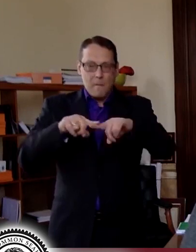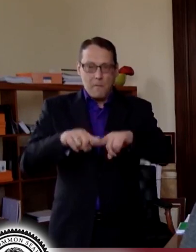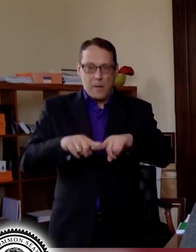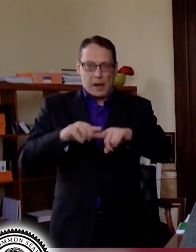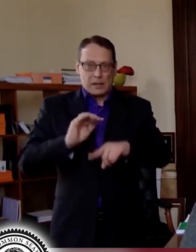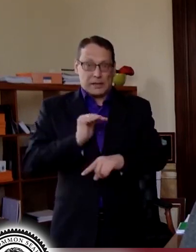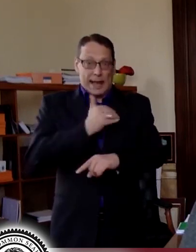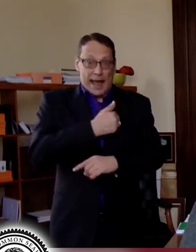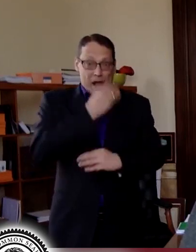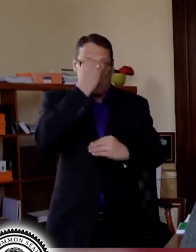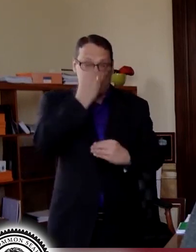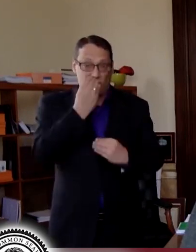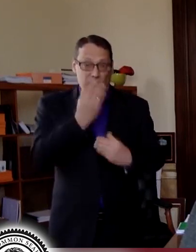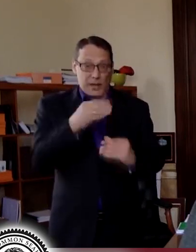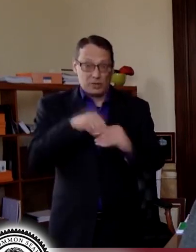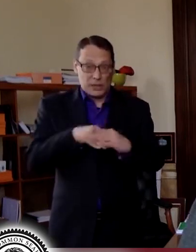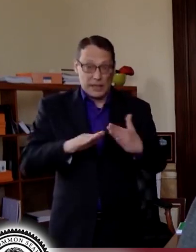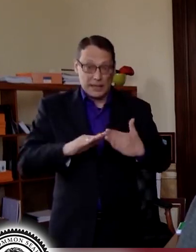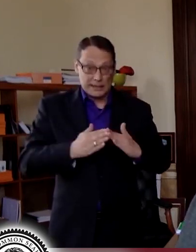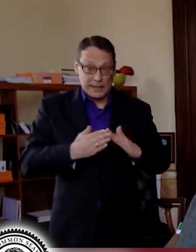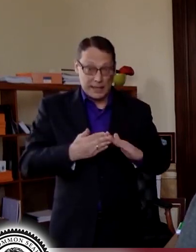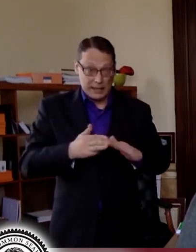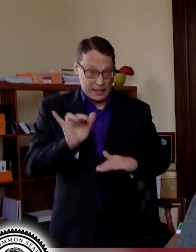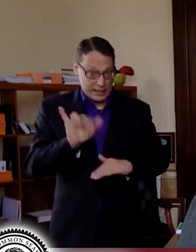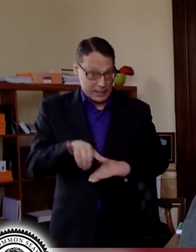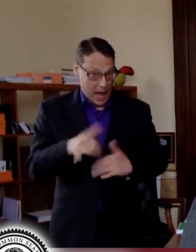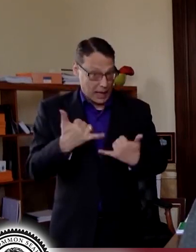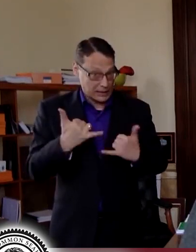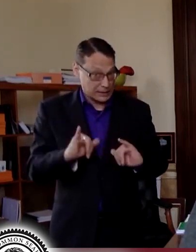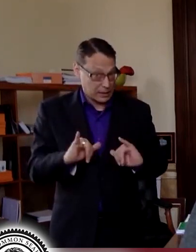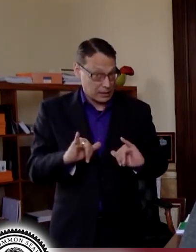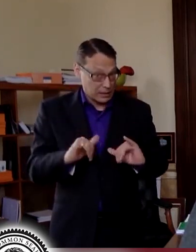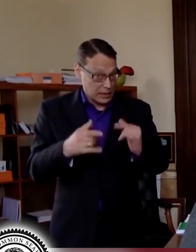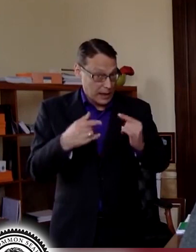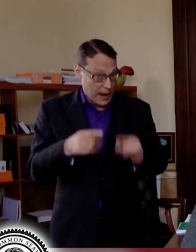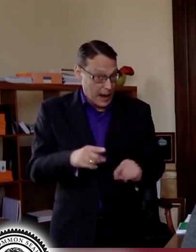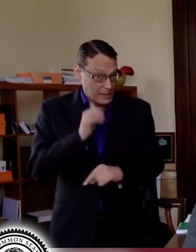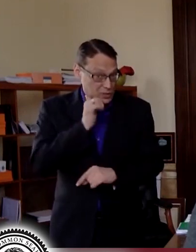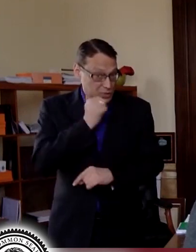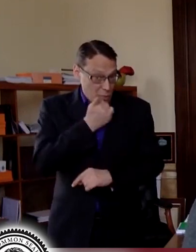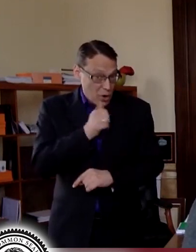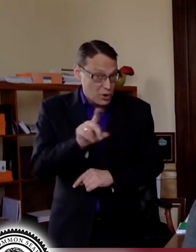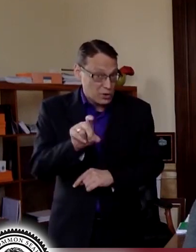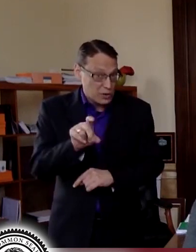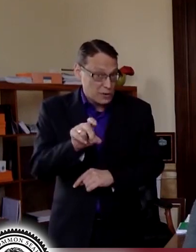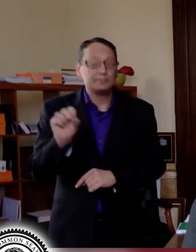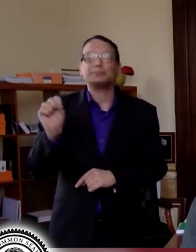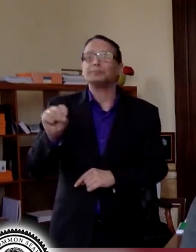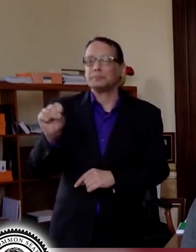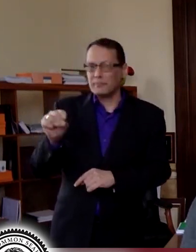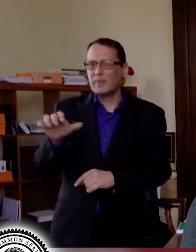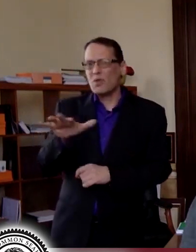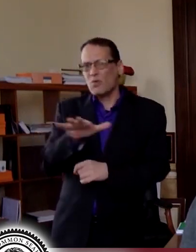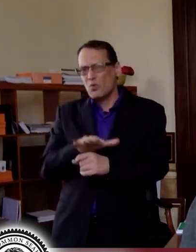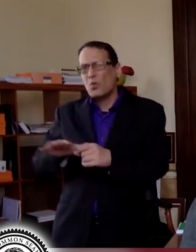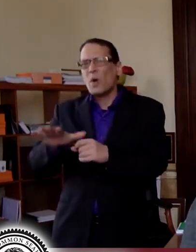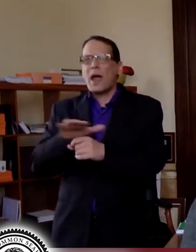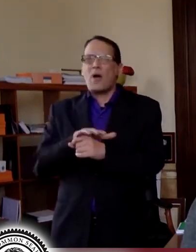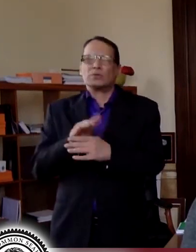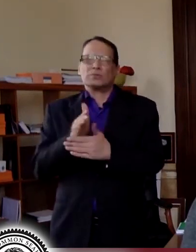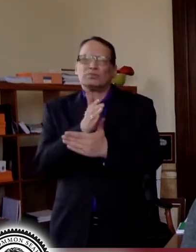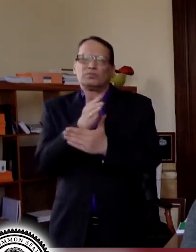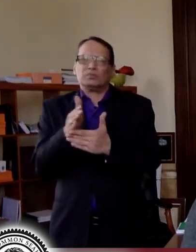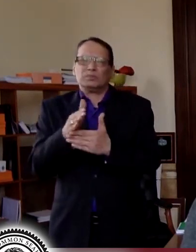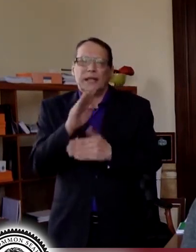our available information in the city, is that still expected to happen tomorrow? It is still expected to happen right around now. You know,